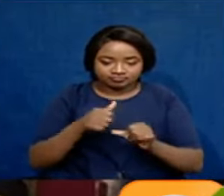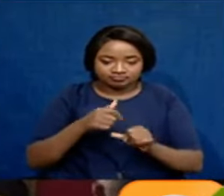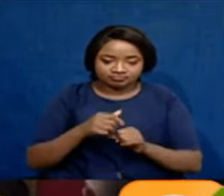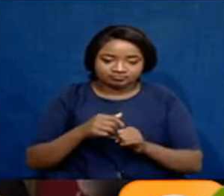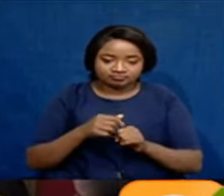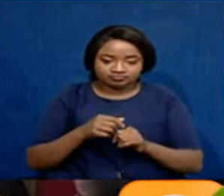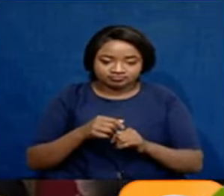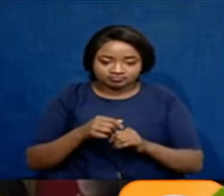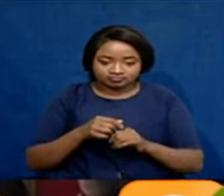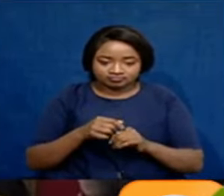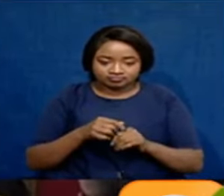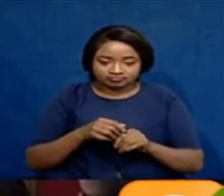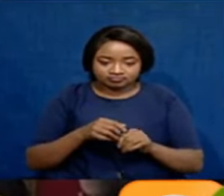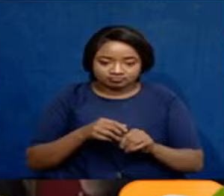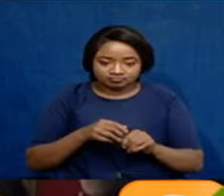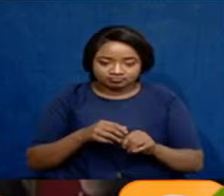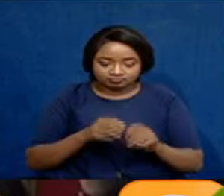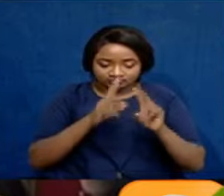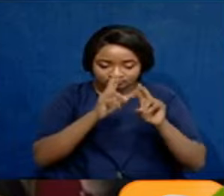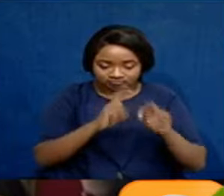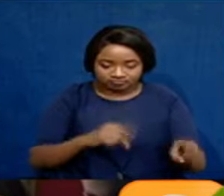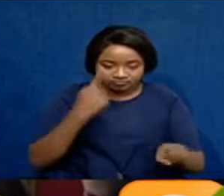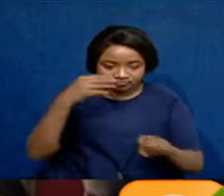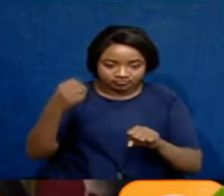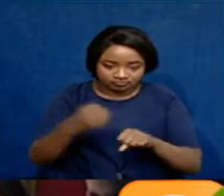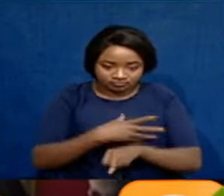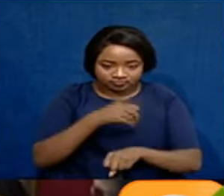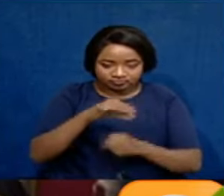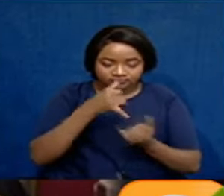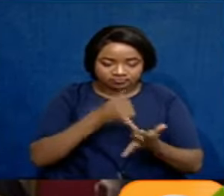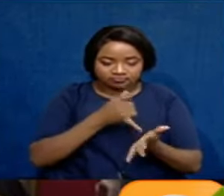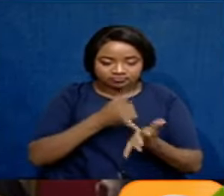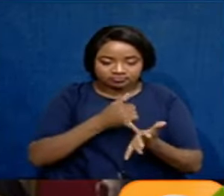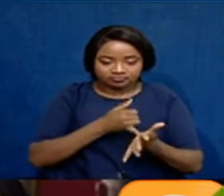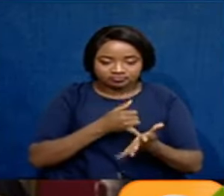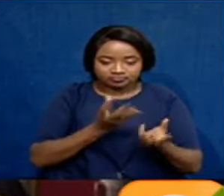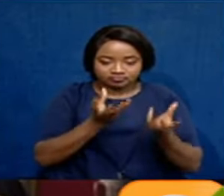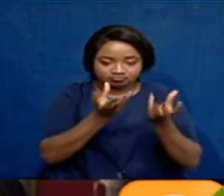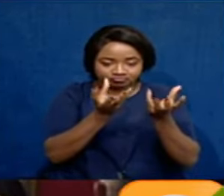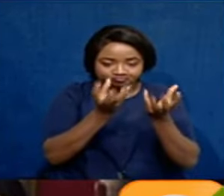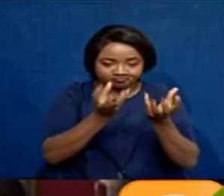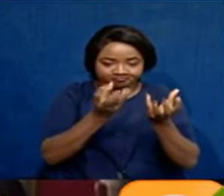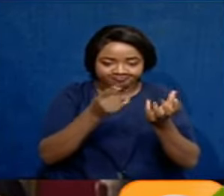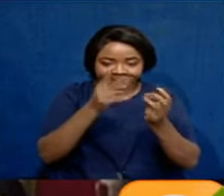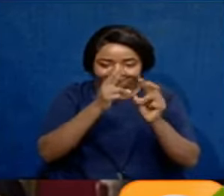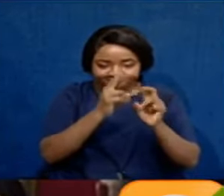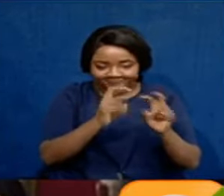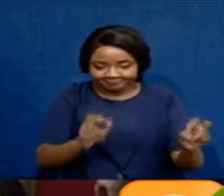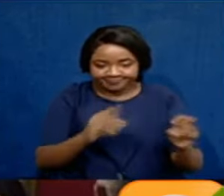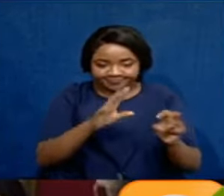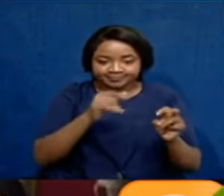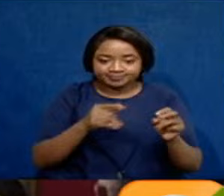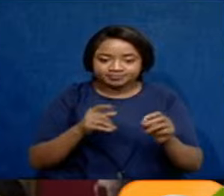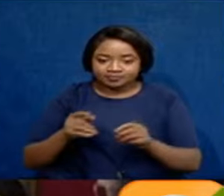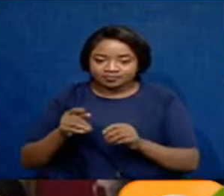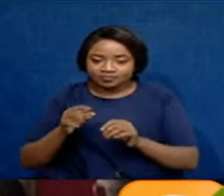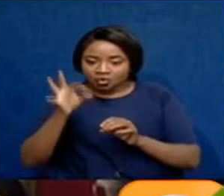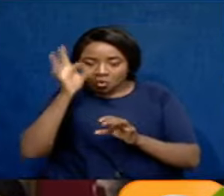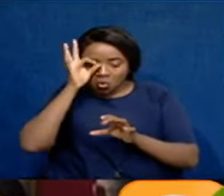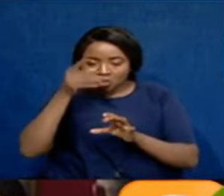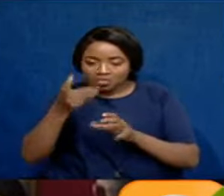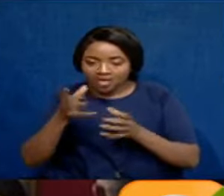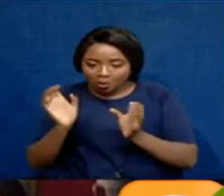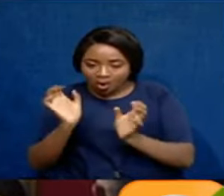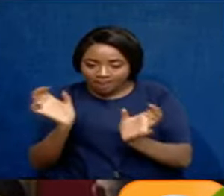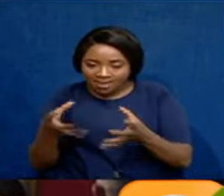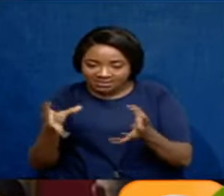Traditionally, screening of cancer involved a prostate examination, where you put in a finger through the rectum, feel the prostate, whether